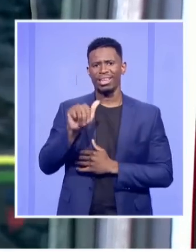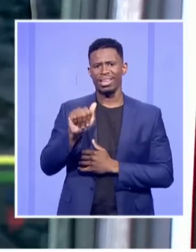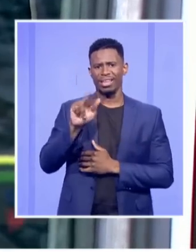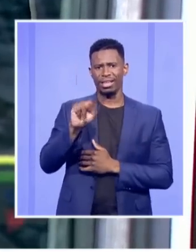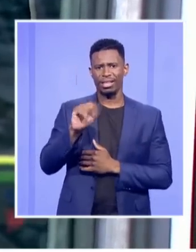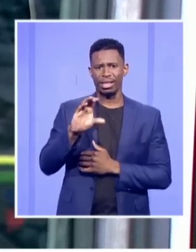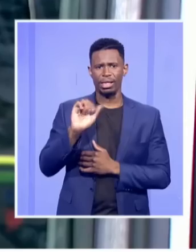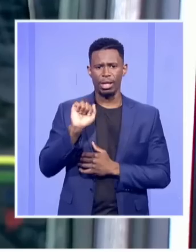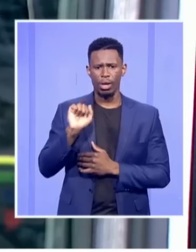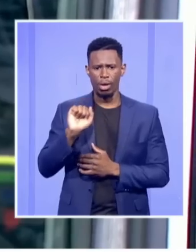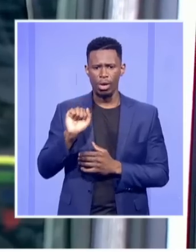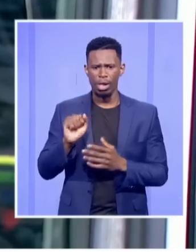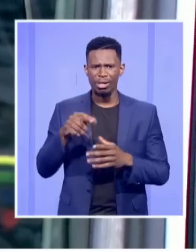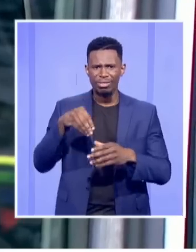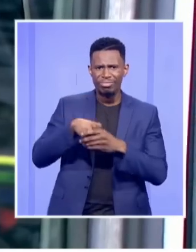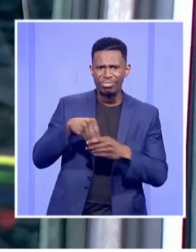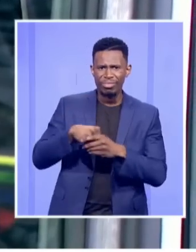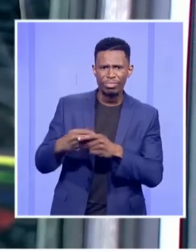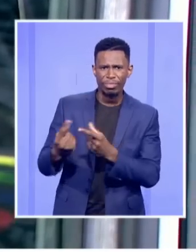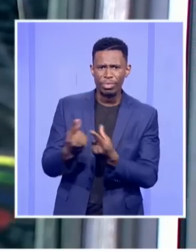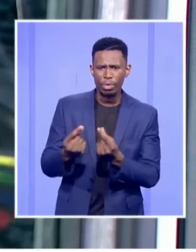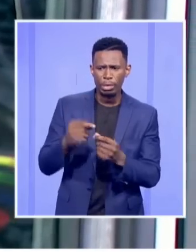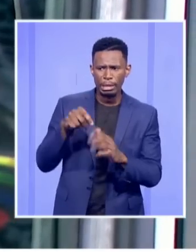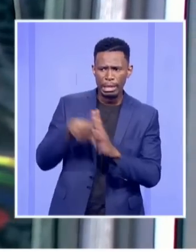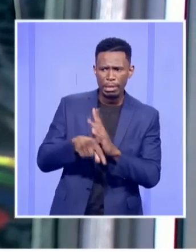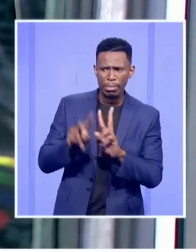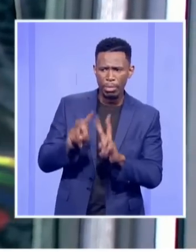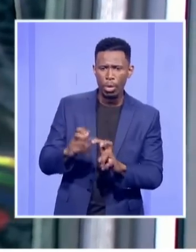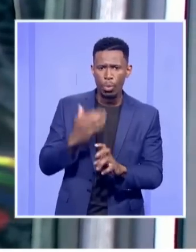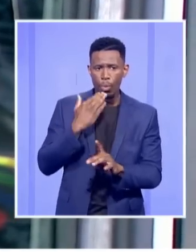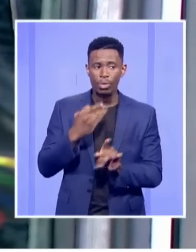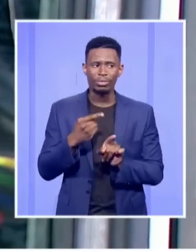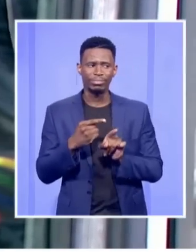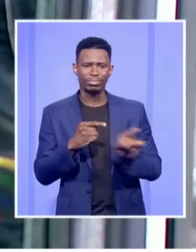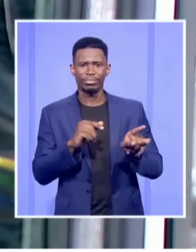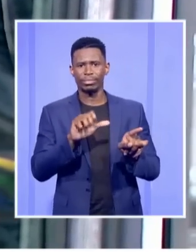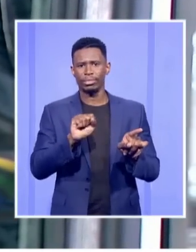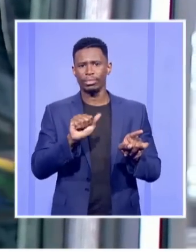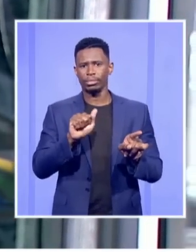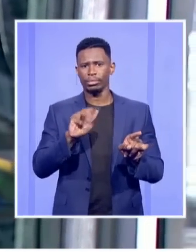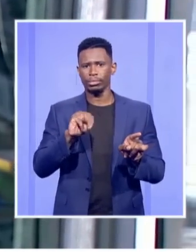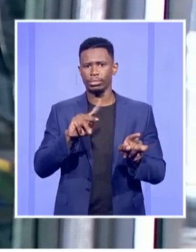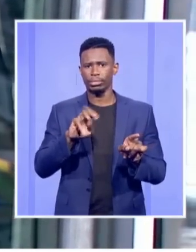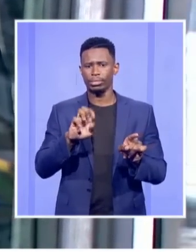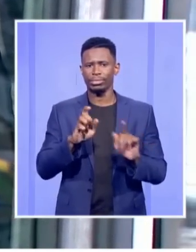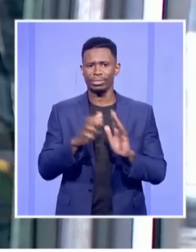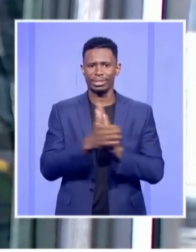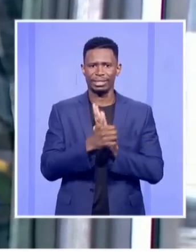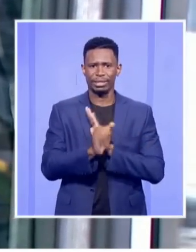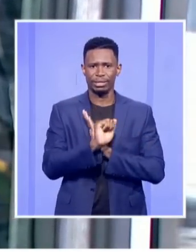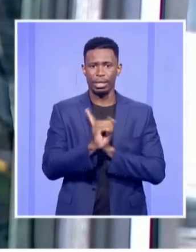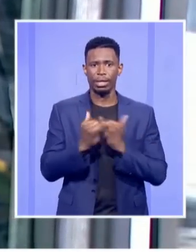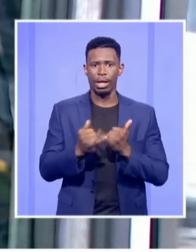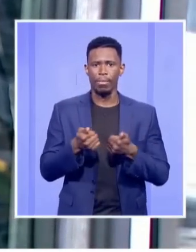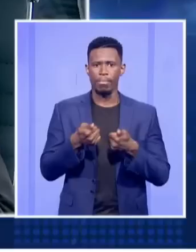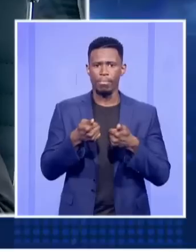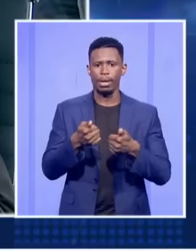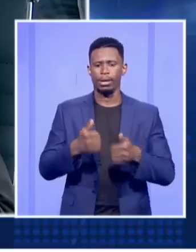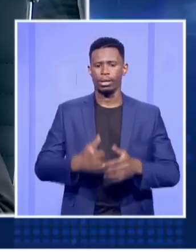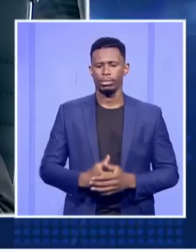inner workings much like our very own Samkelo Maseko. So thank you so much for joining us. Let's head back to you, Desiree, in studio.